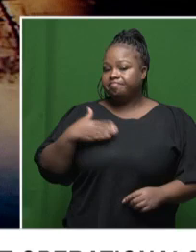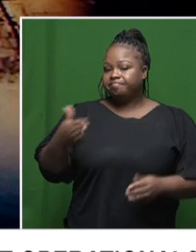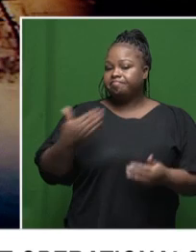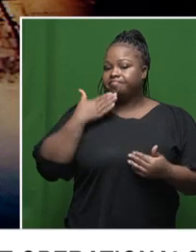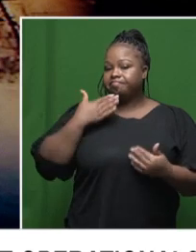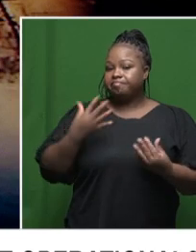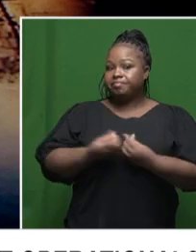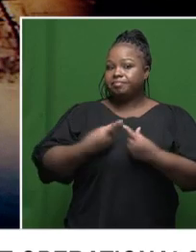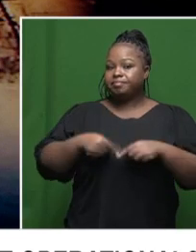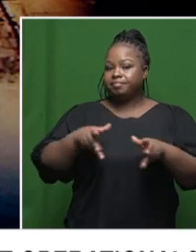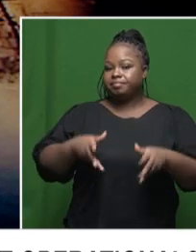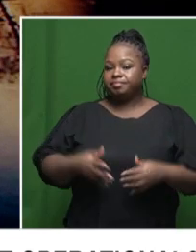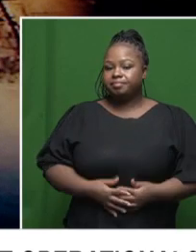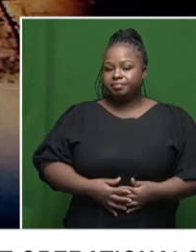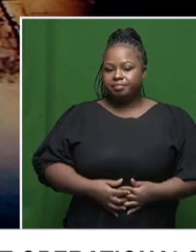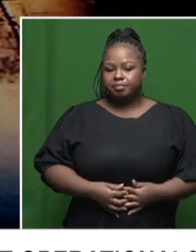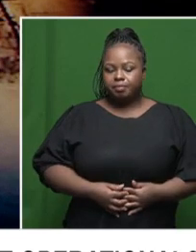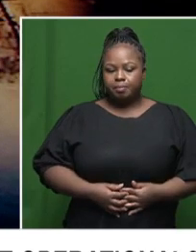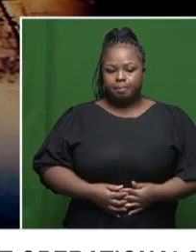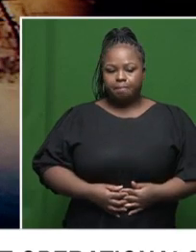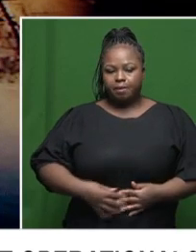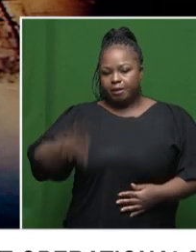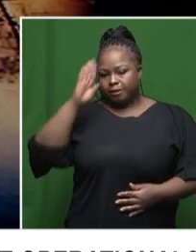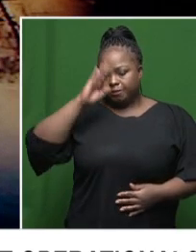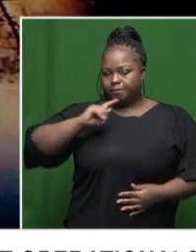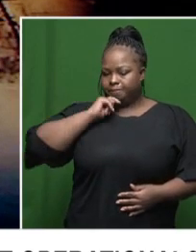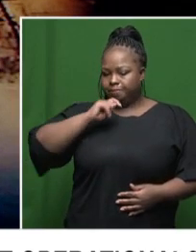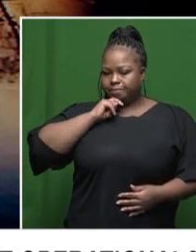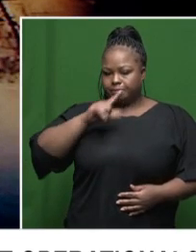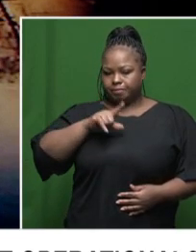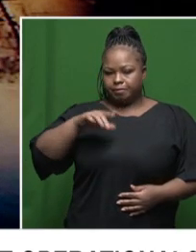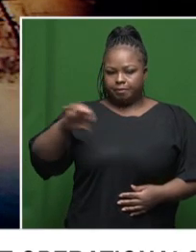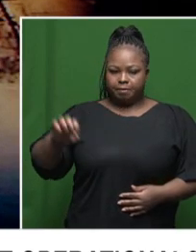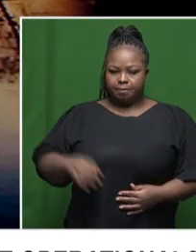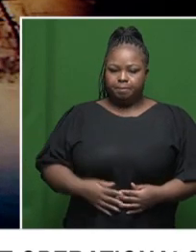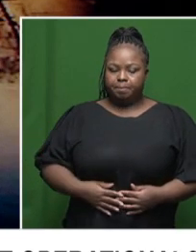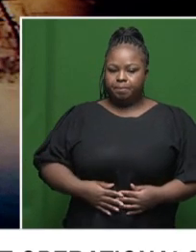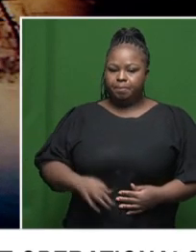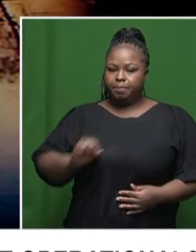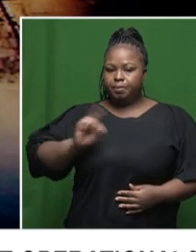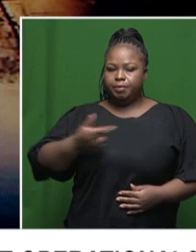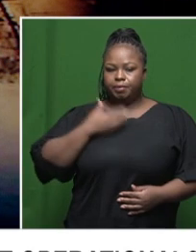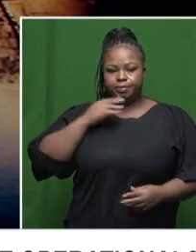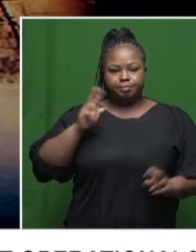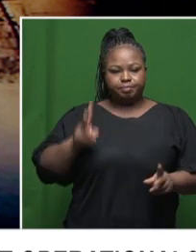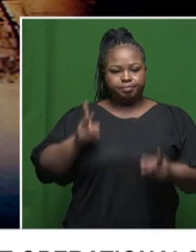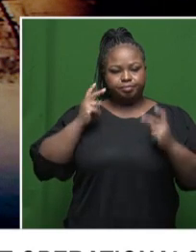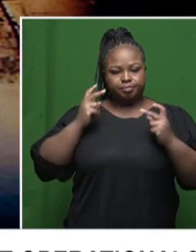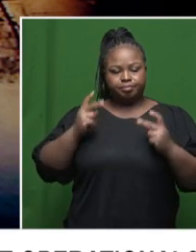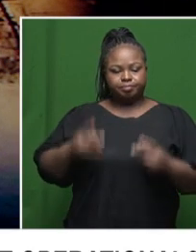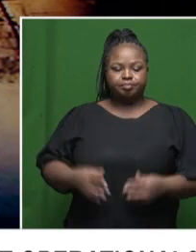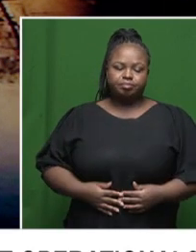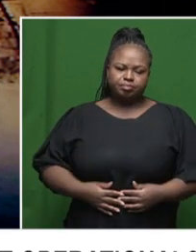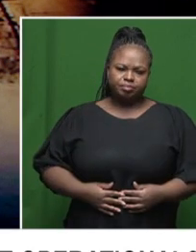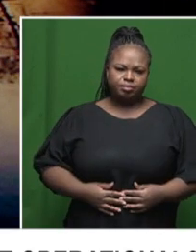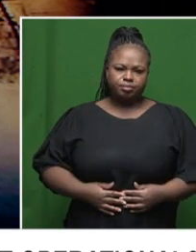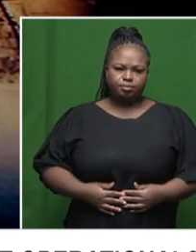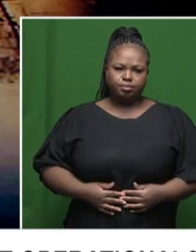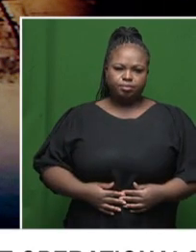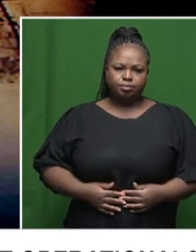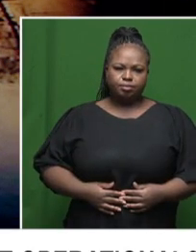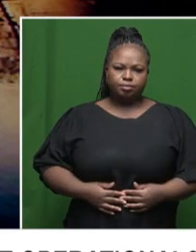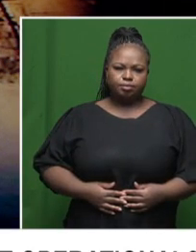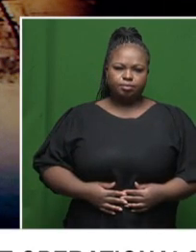very, very much for joining us. Good morning, Leanne, and good morning to the listeners of the viewers of the Morning Live